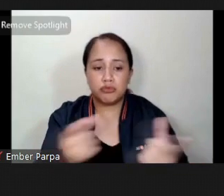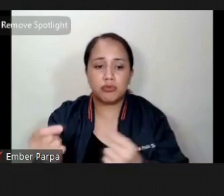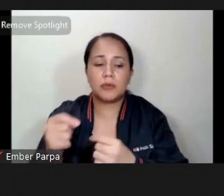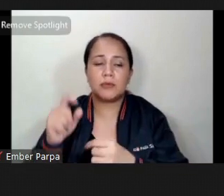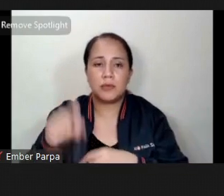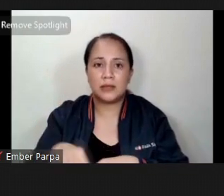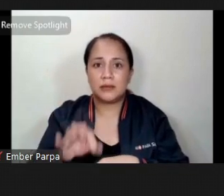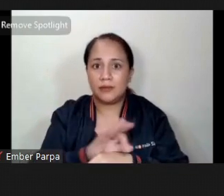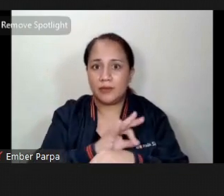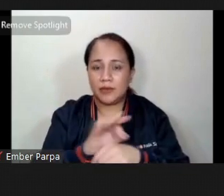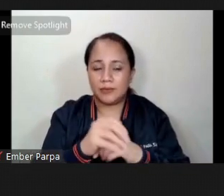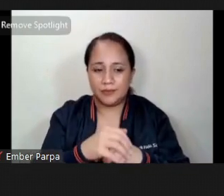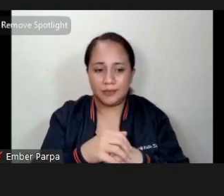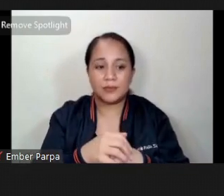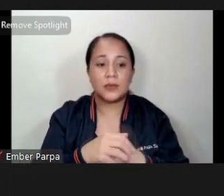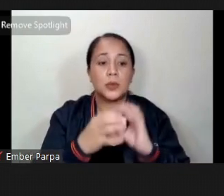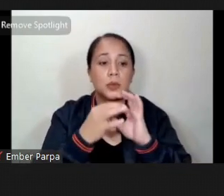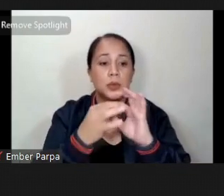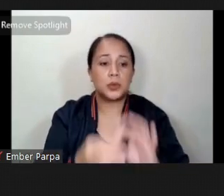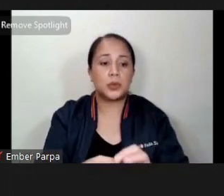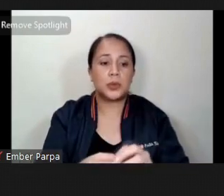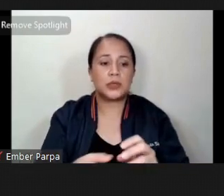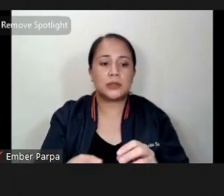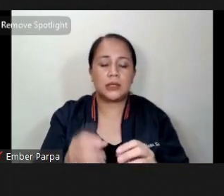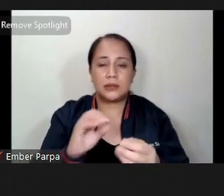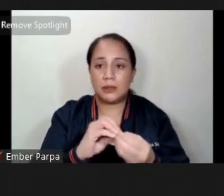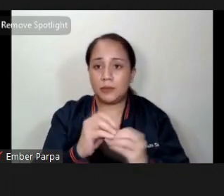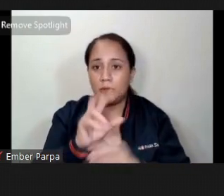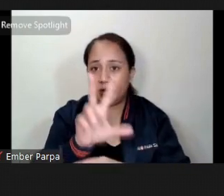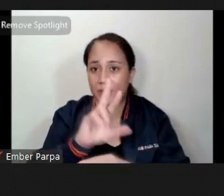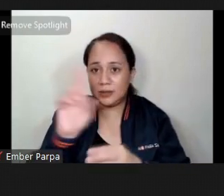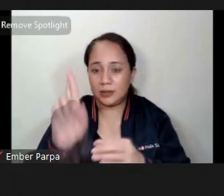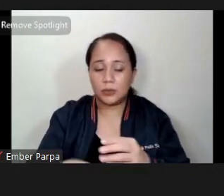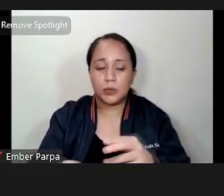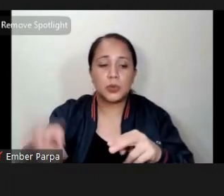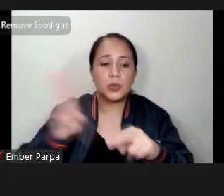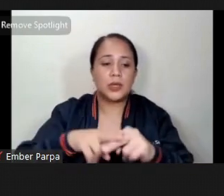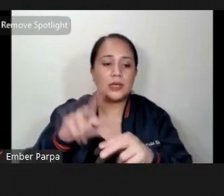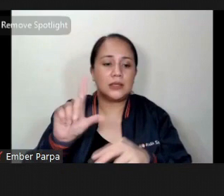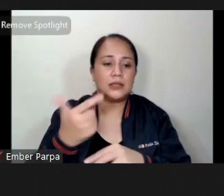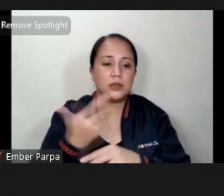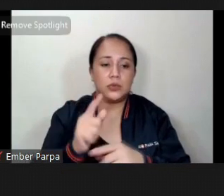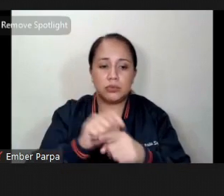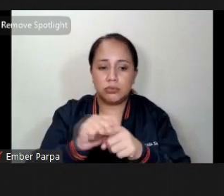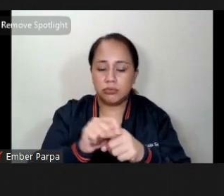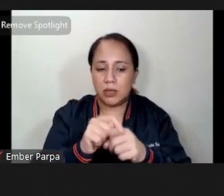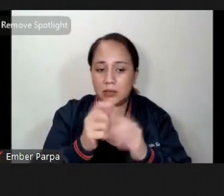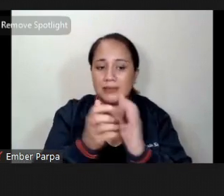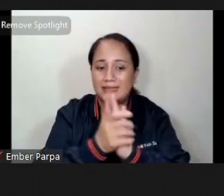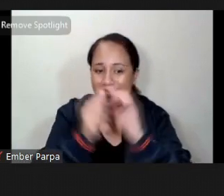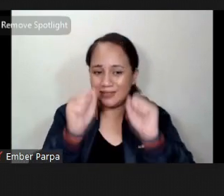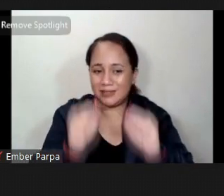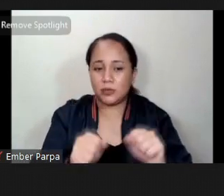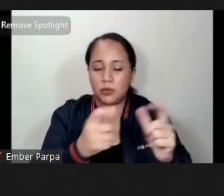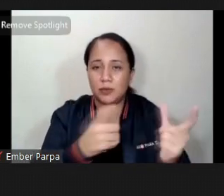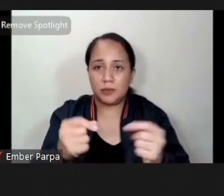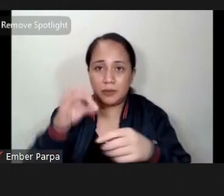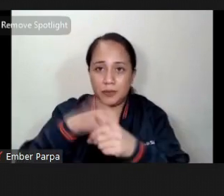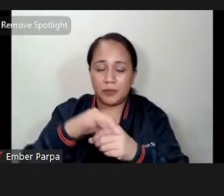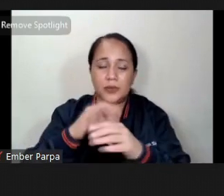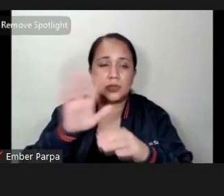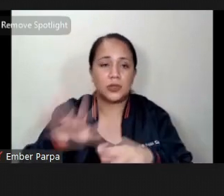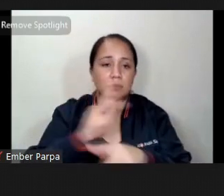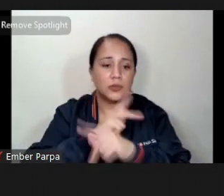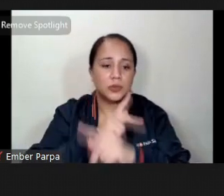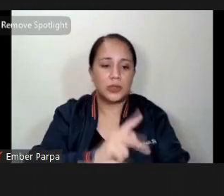functioning. Ayon naman po sa output 3.2, increase LGU capacity to implement programs on child